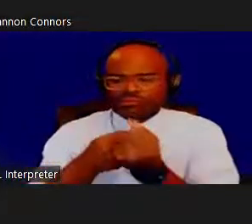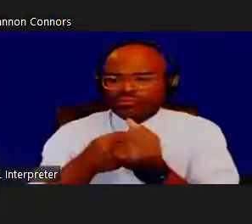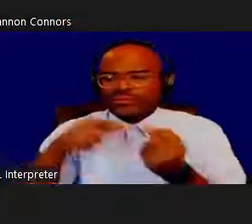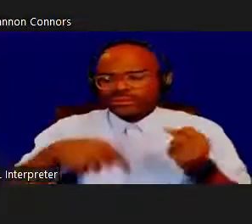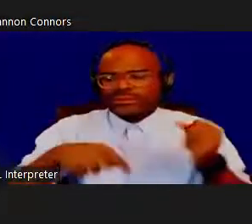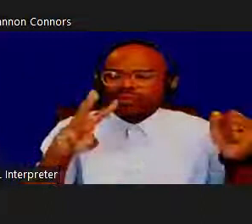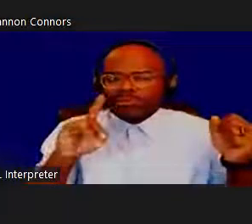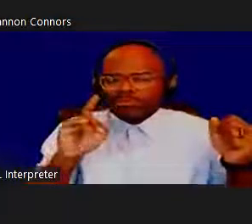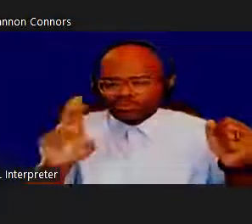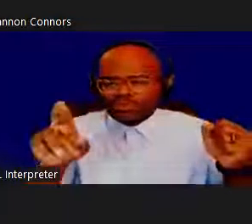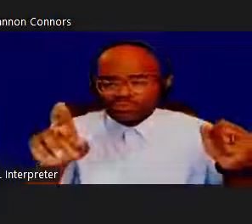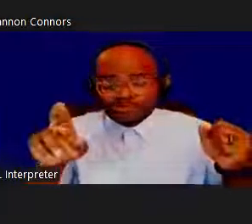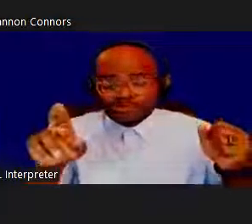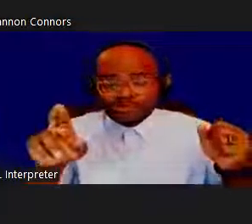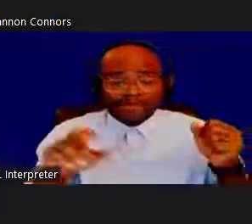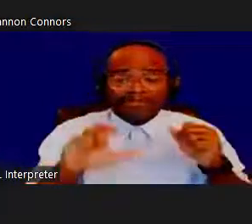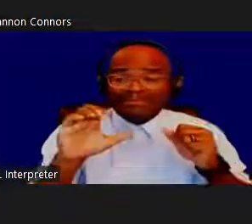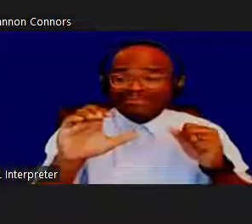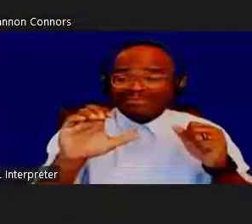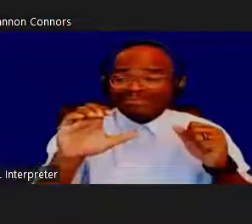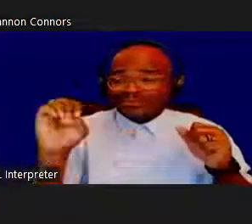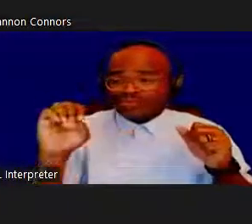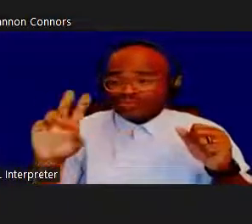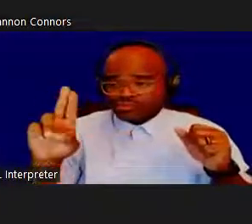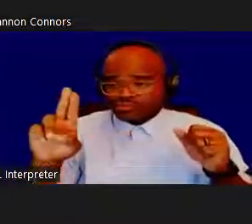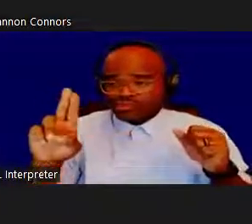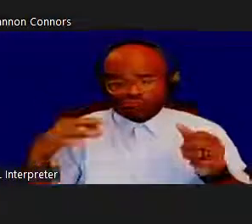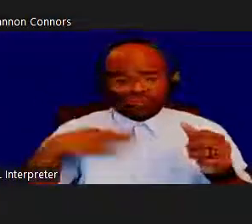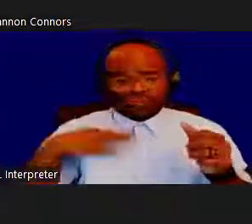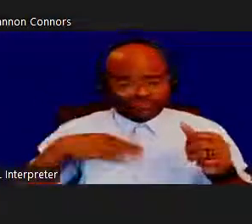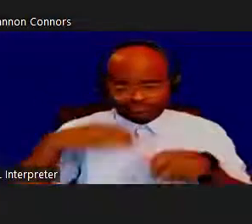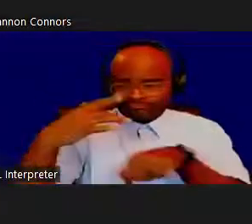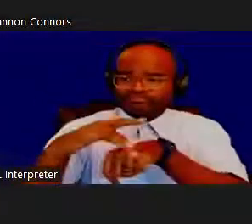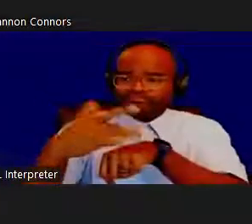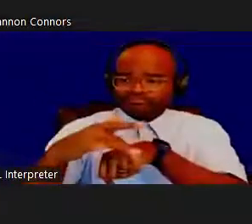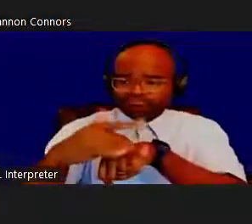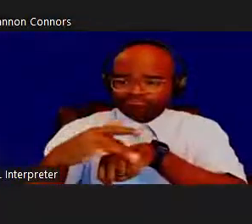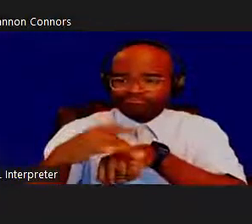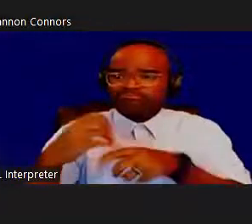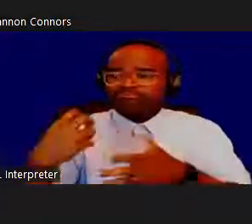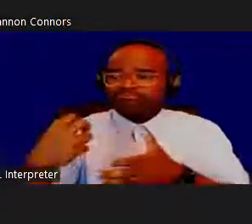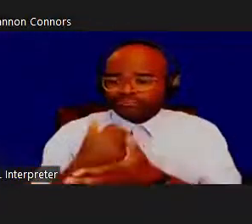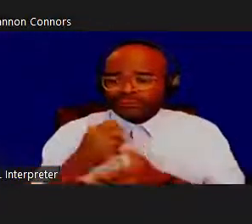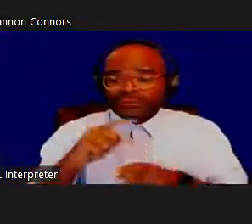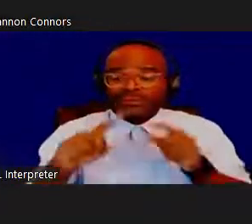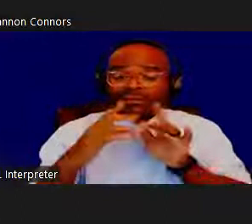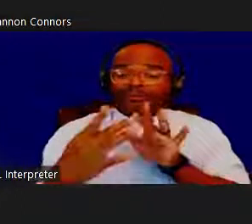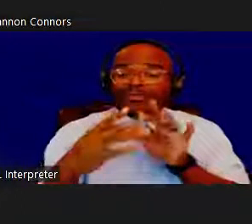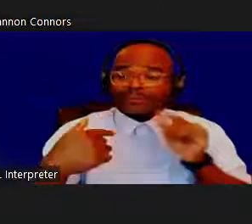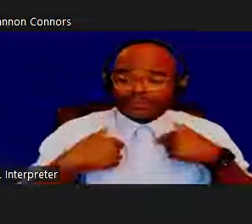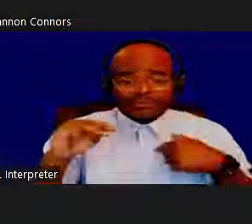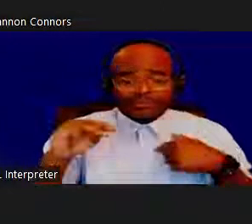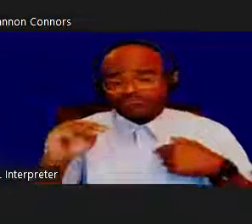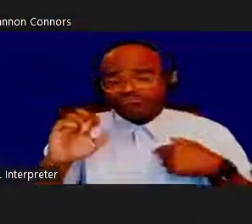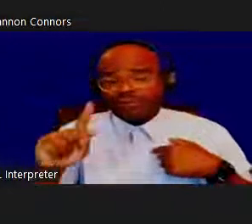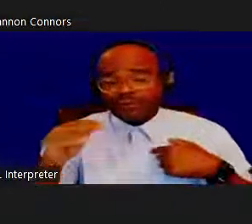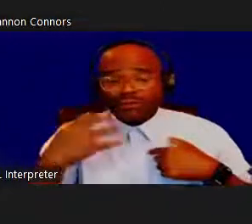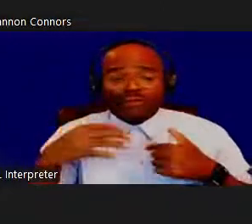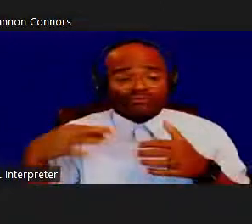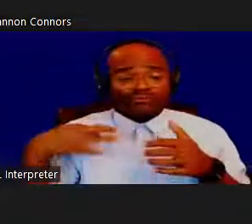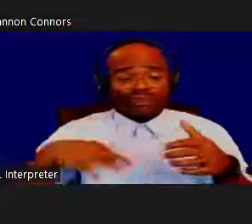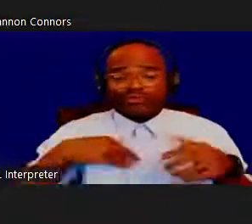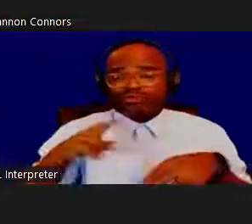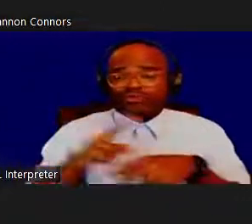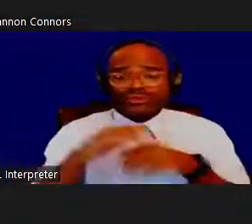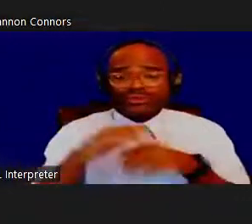series. CEU credits are available for this series. You just need to contact me, Mark Cancellari, if you would like credit using the email